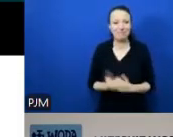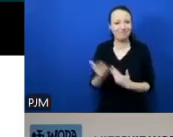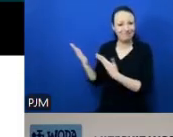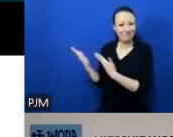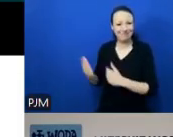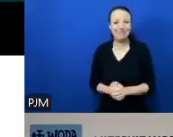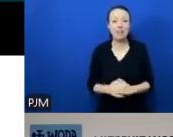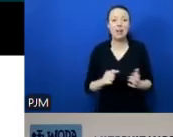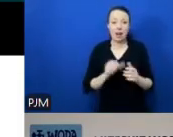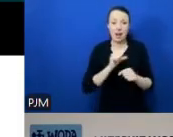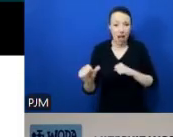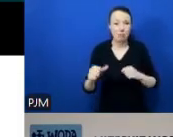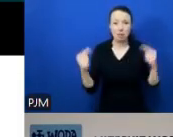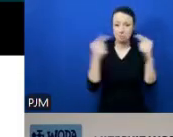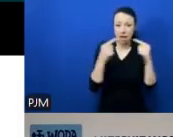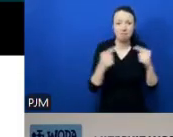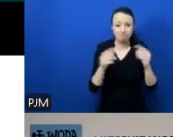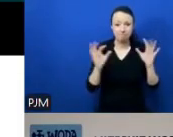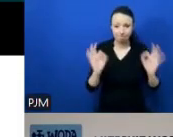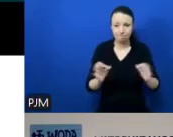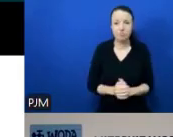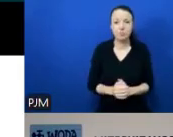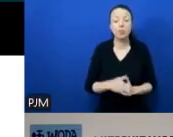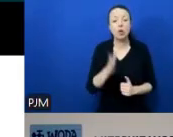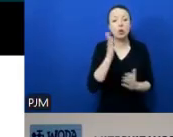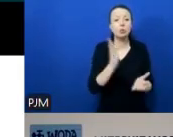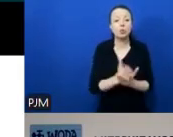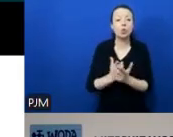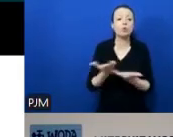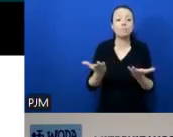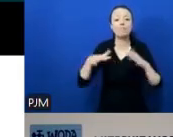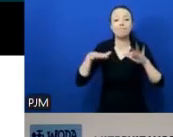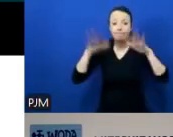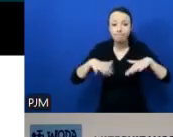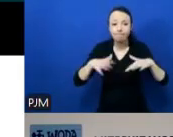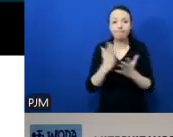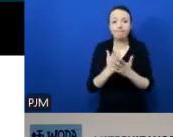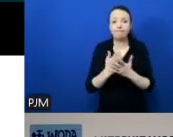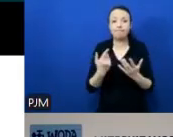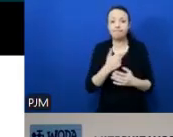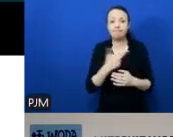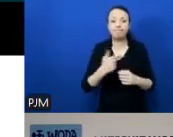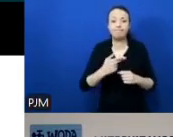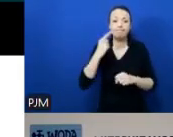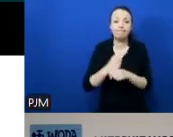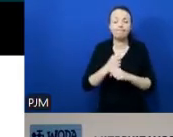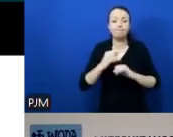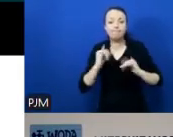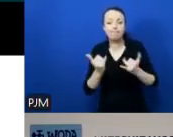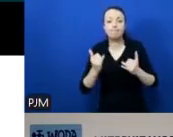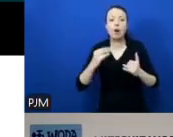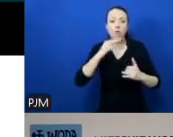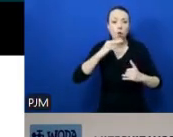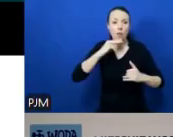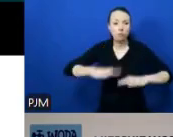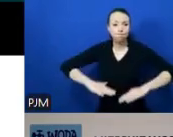And so the right model should be correct. But when we speak of rains with very heavy intensity, as I